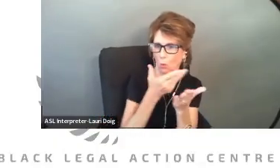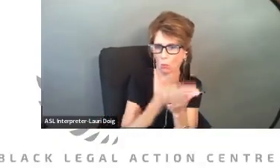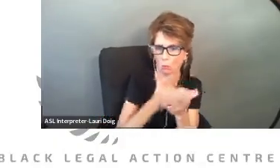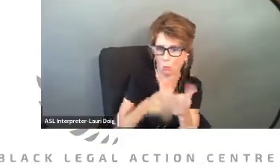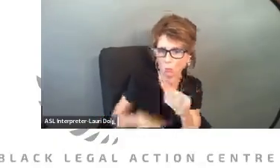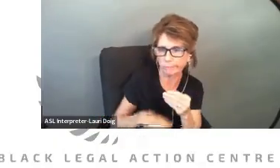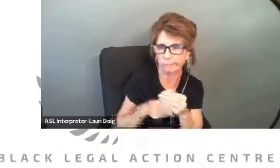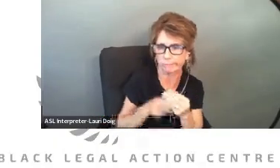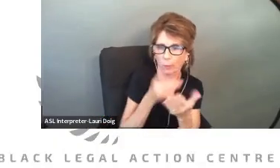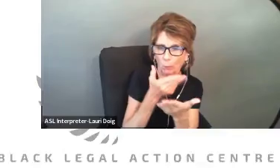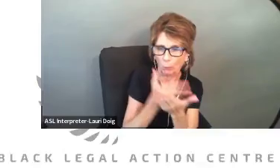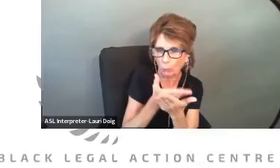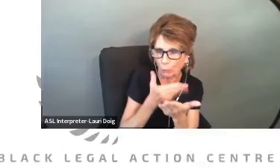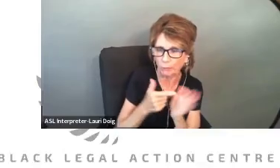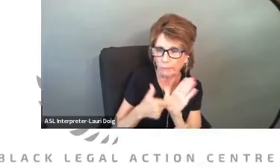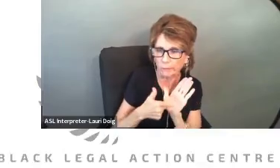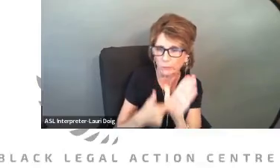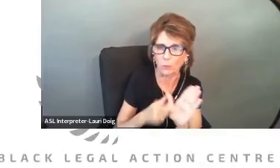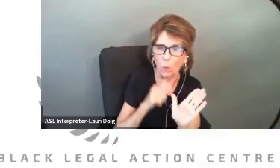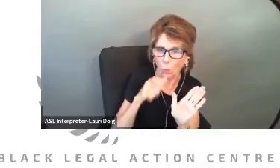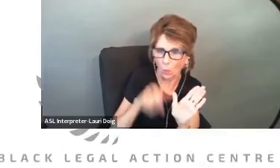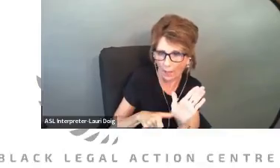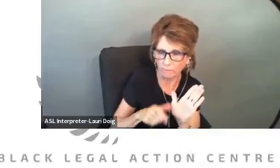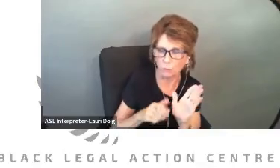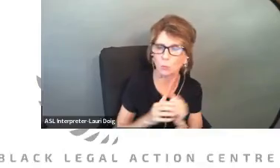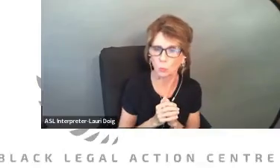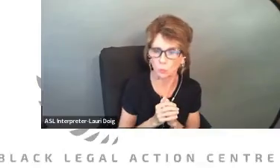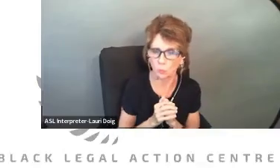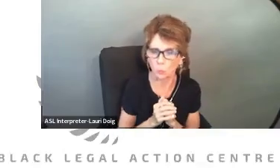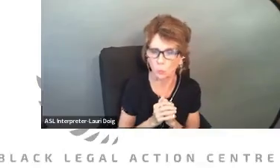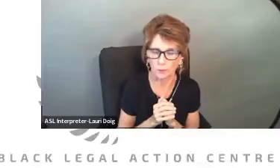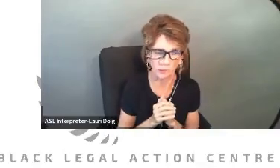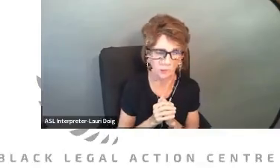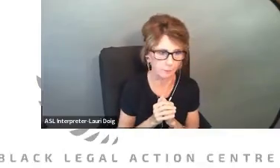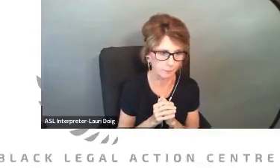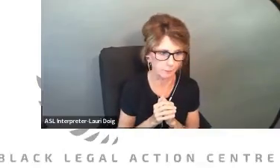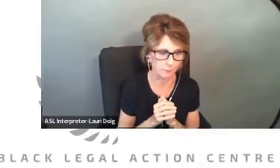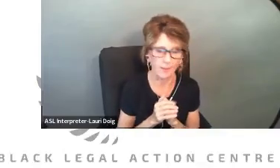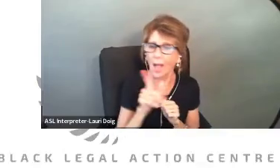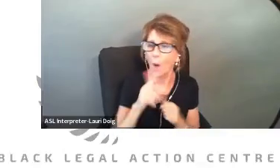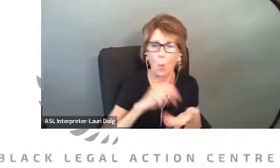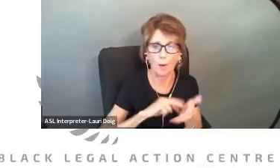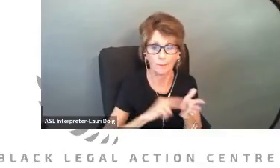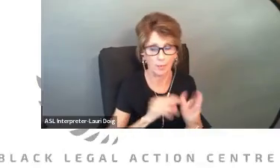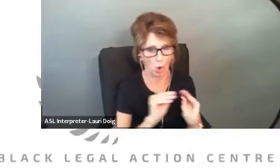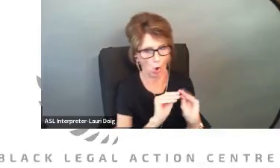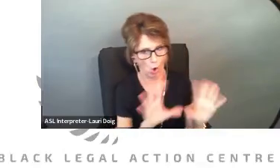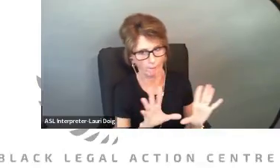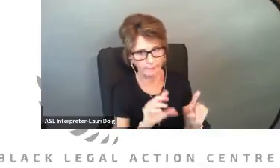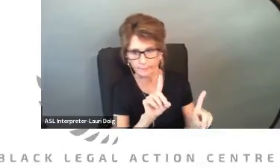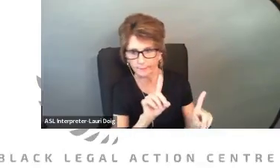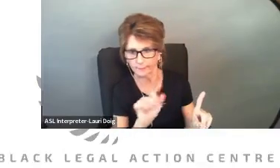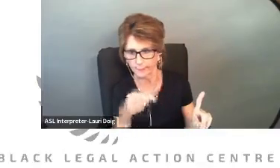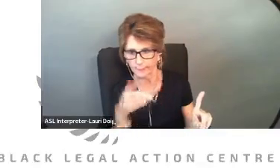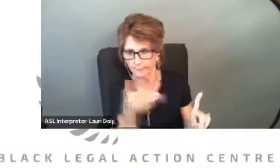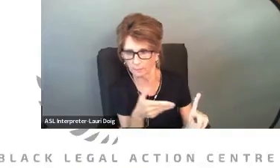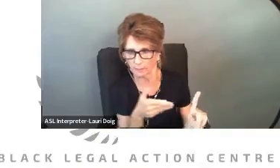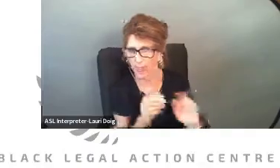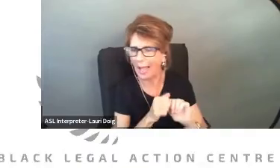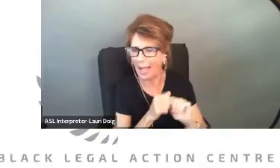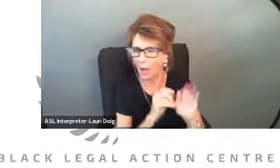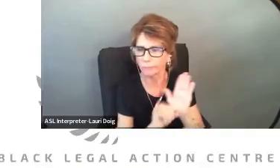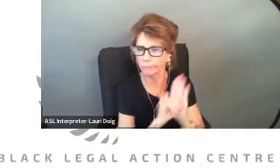additional documentation. And what do we mean by it being obvious? For example, if